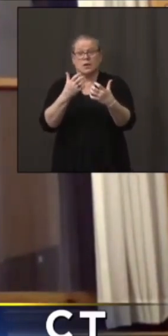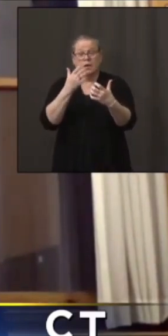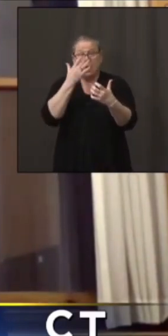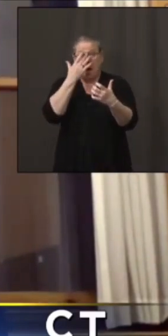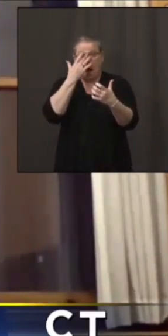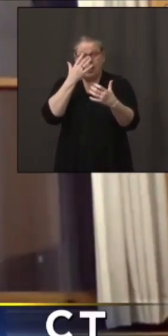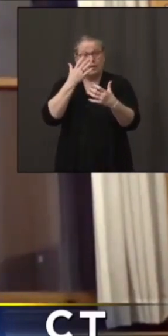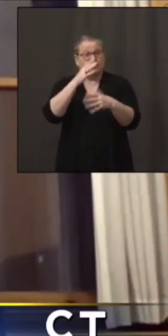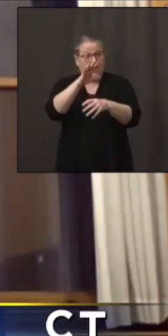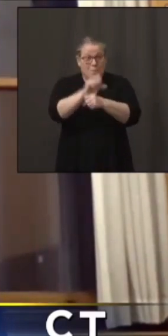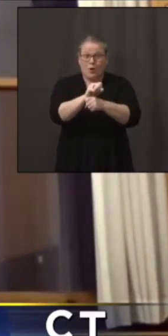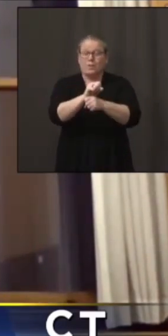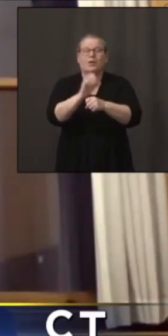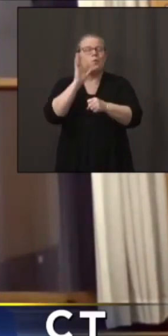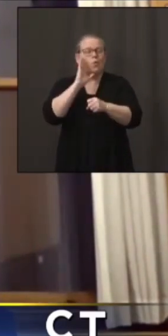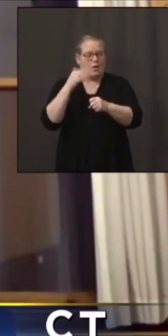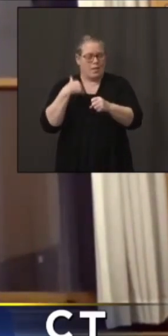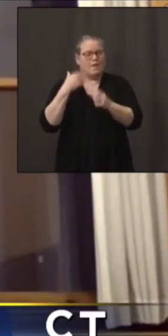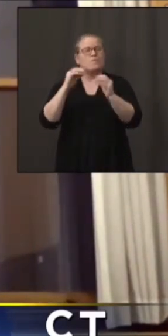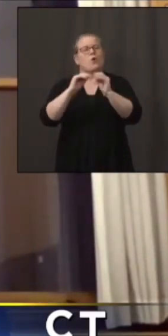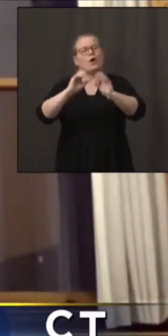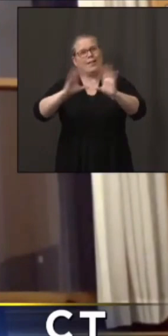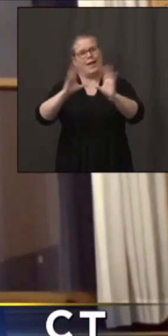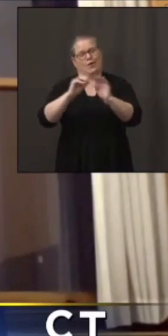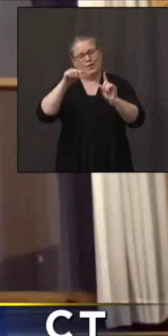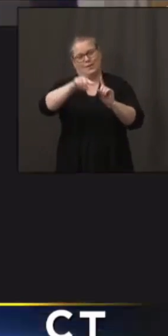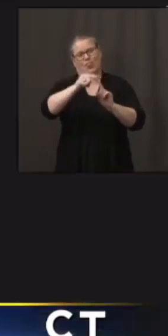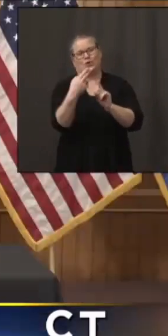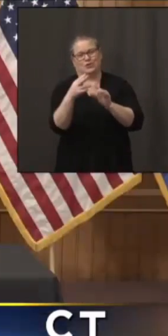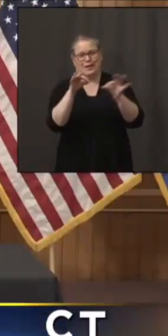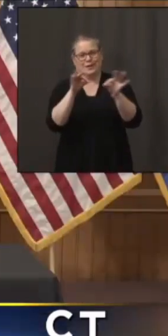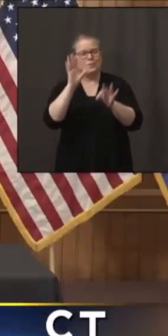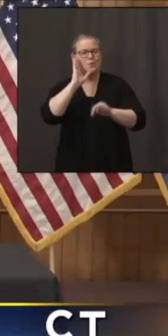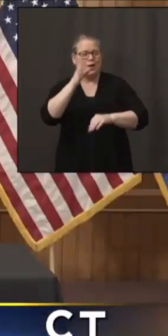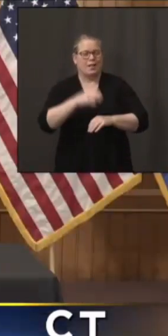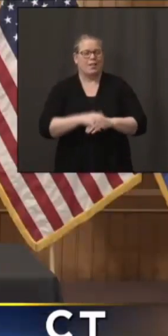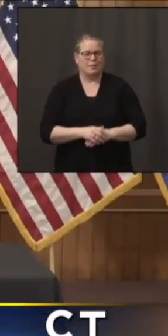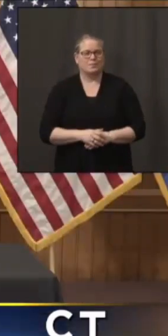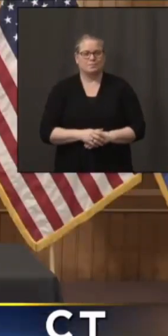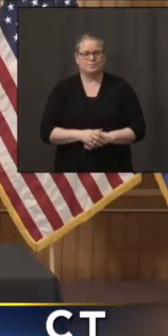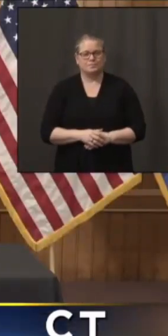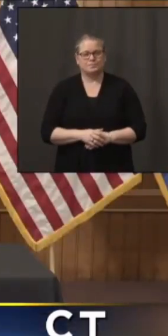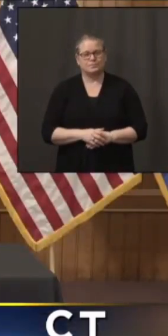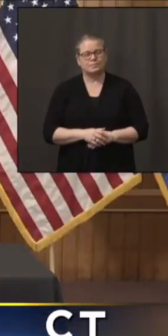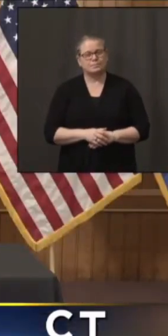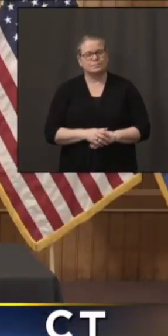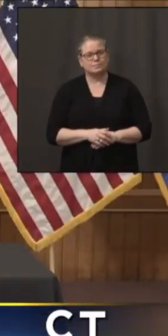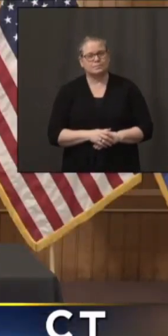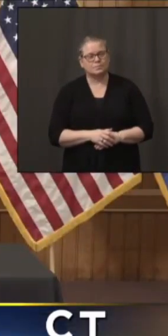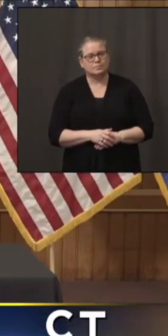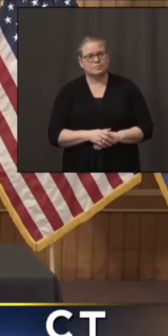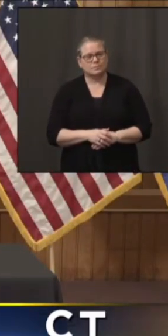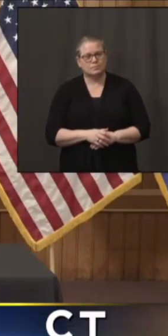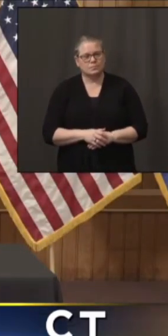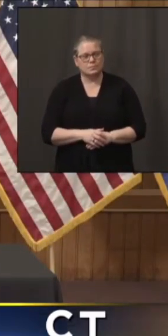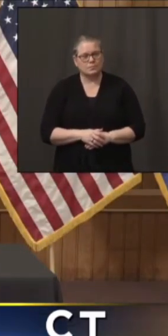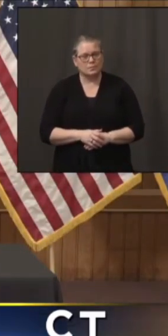book an appointment will have a lot of clarity on that by Thursday. Josh, given the difficulties,